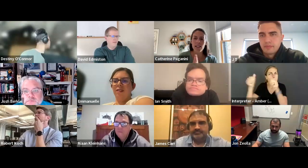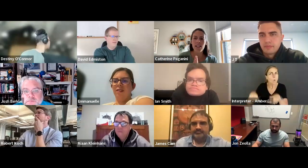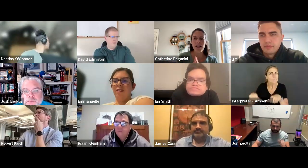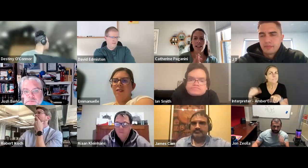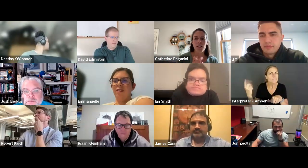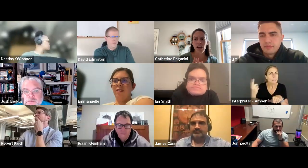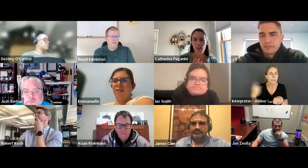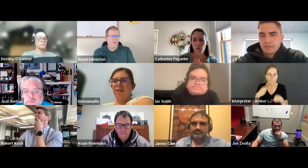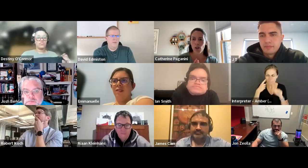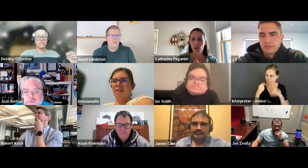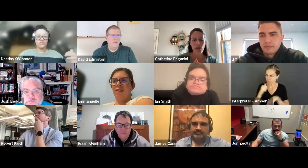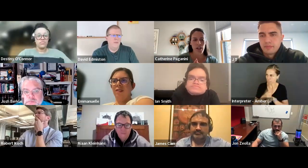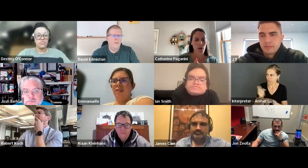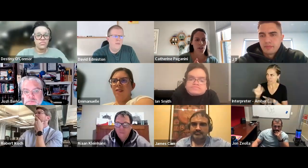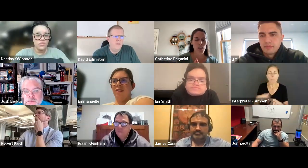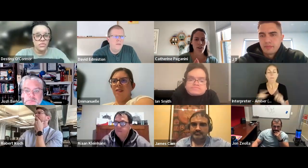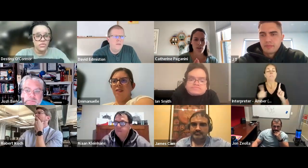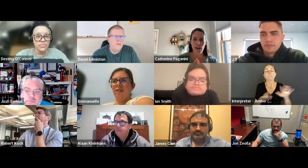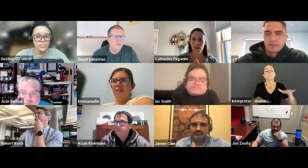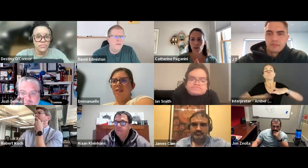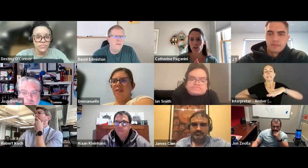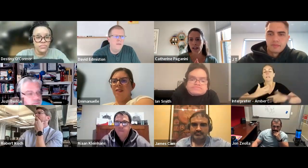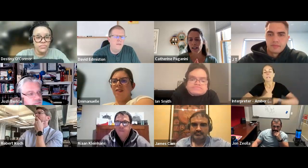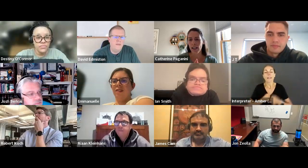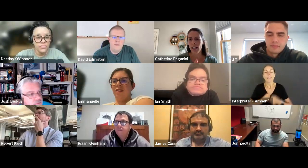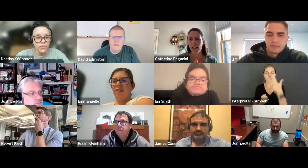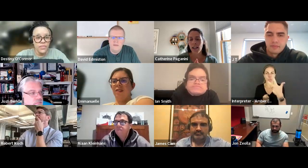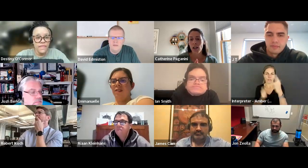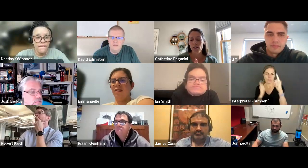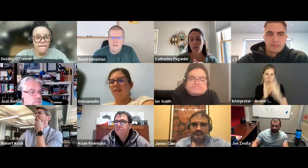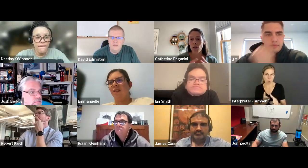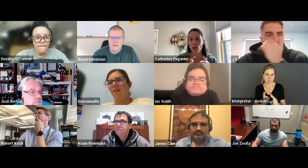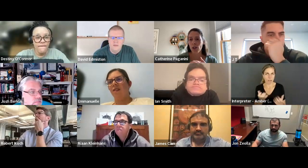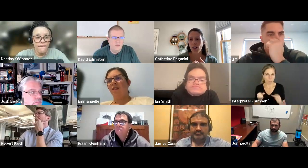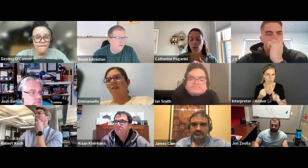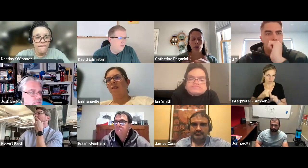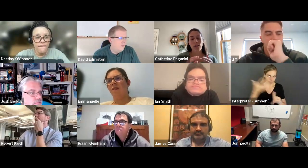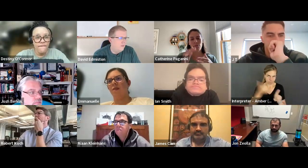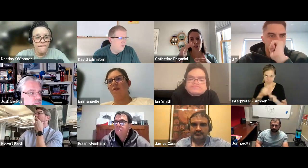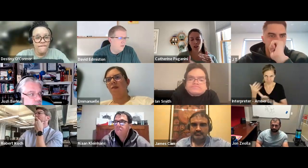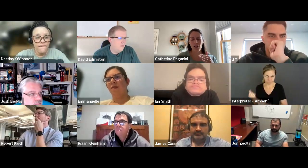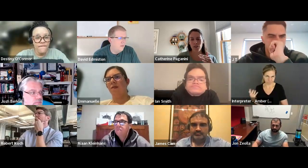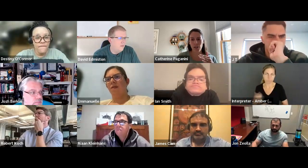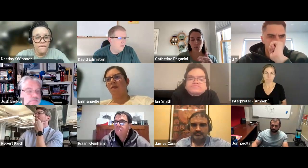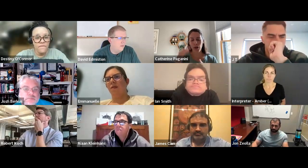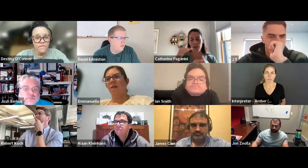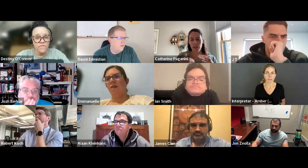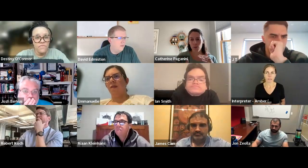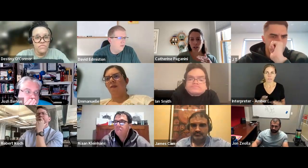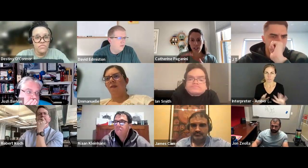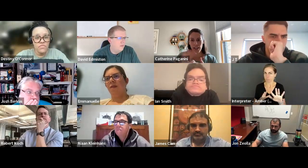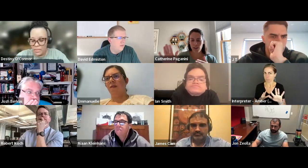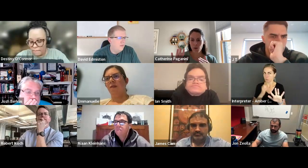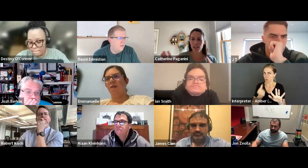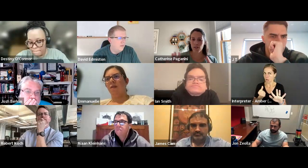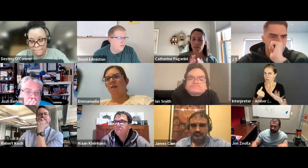thinking basically I think there are like three goals, and I wanted to kind of define those, right? Like the first goal, or they're not